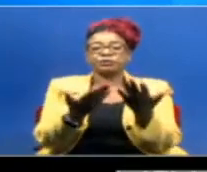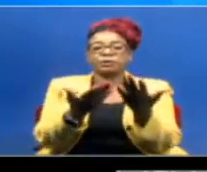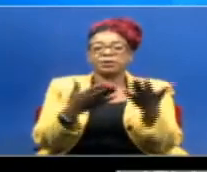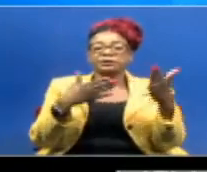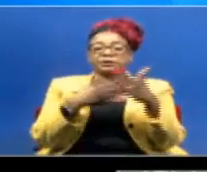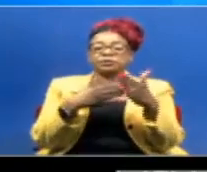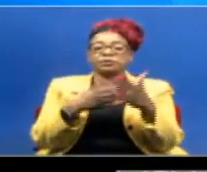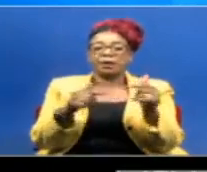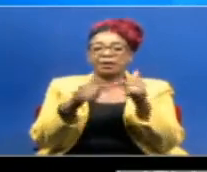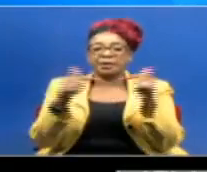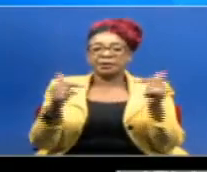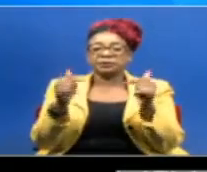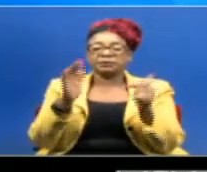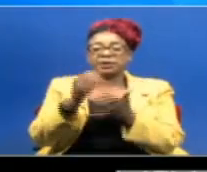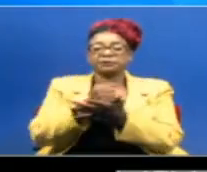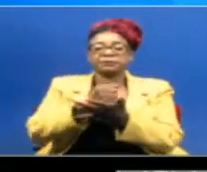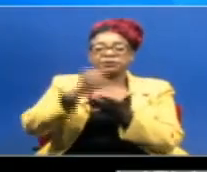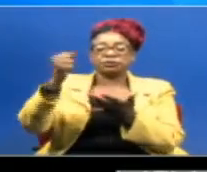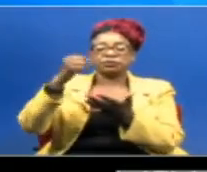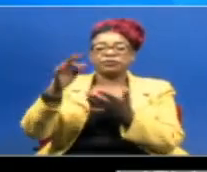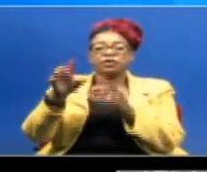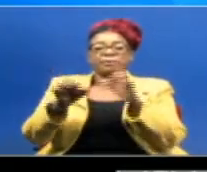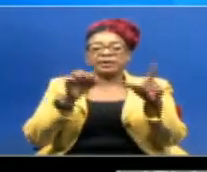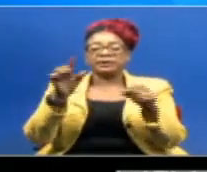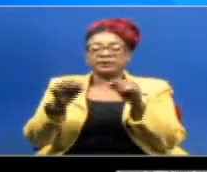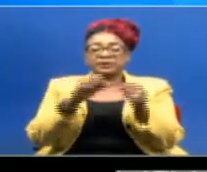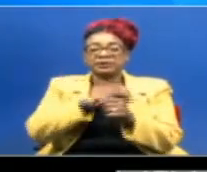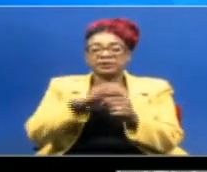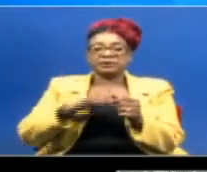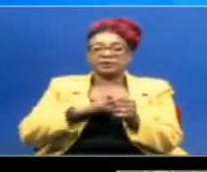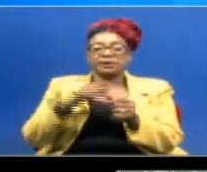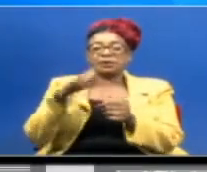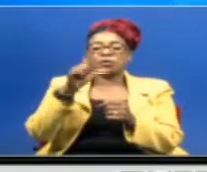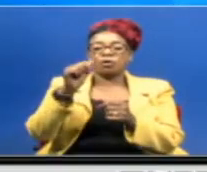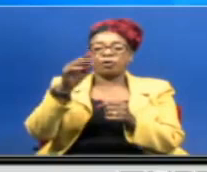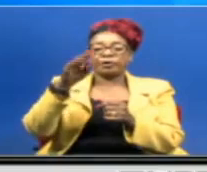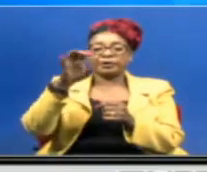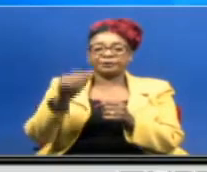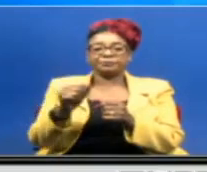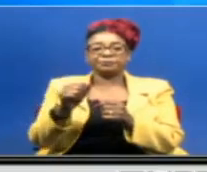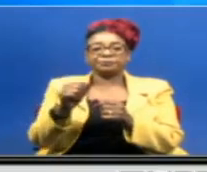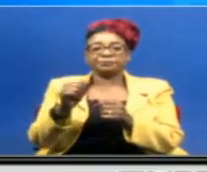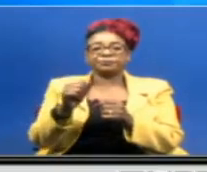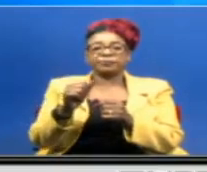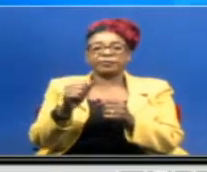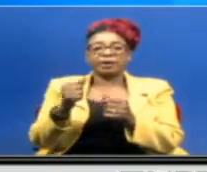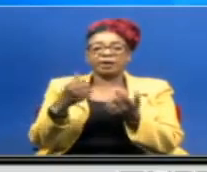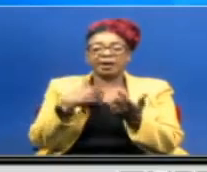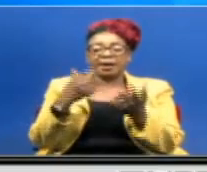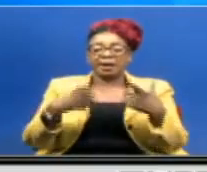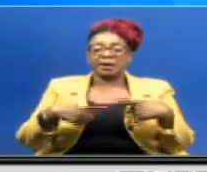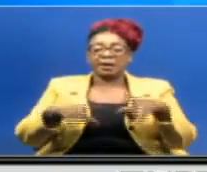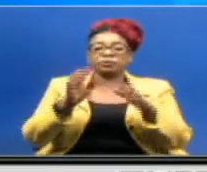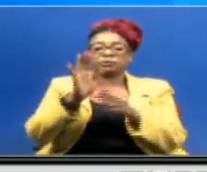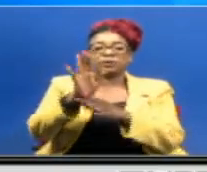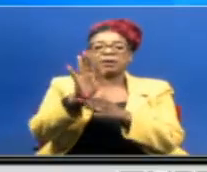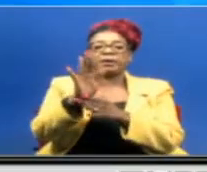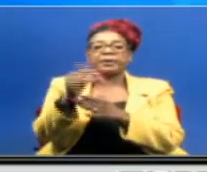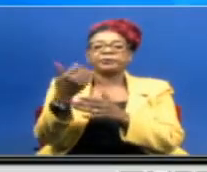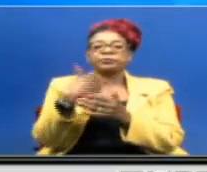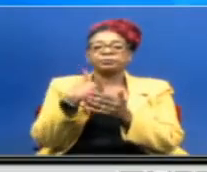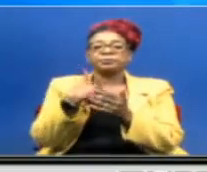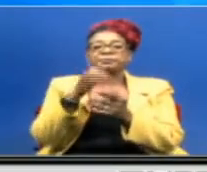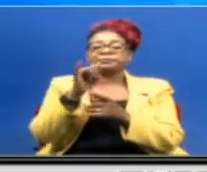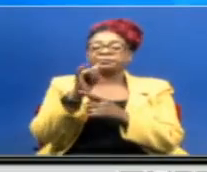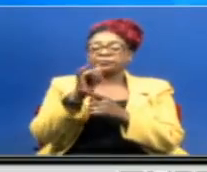against the suspension of nominated Senator Gloria Orwoba and had allowed her to sue the Speaker of the Senate, the